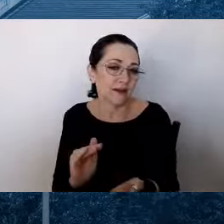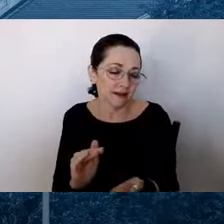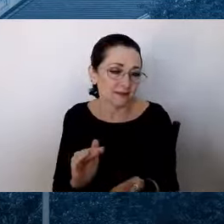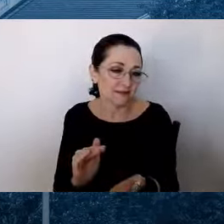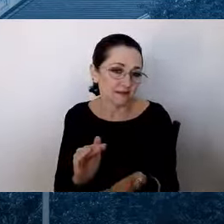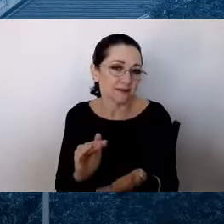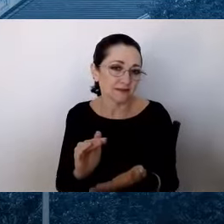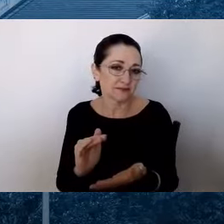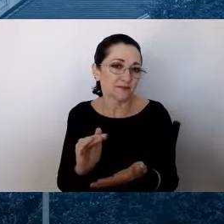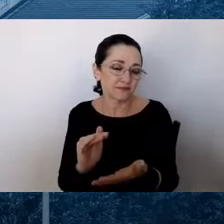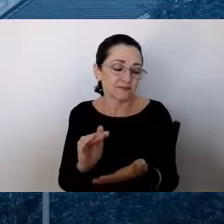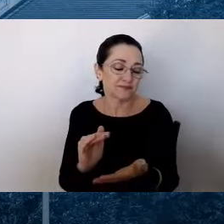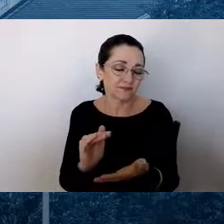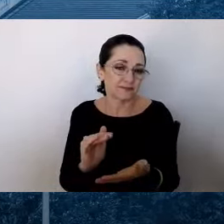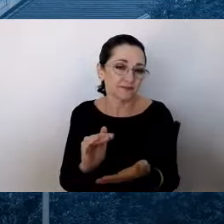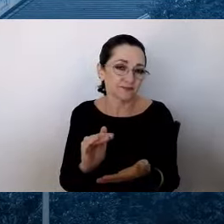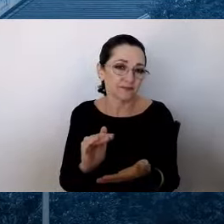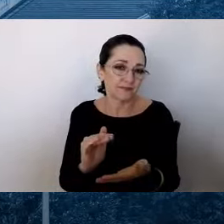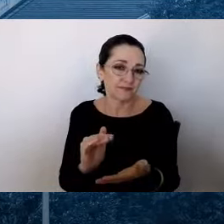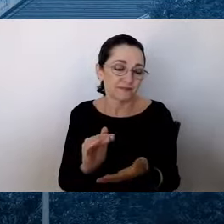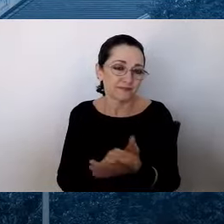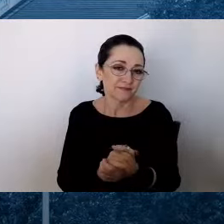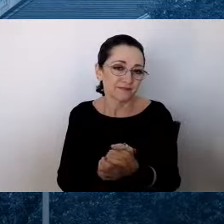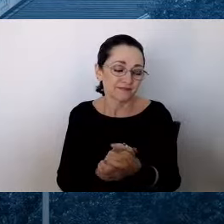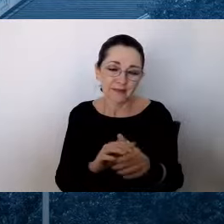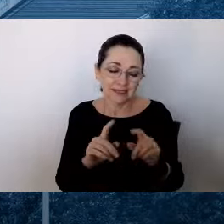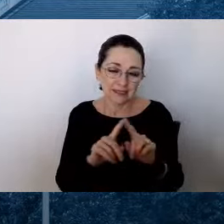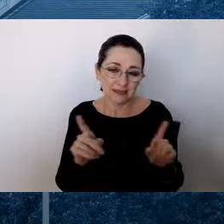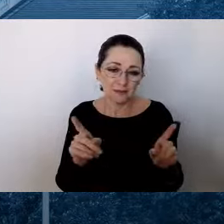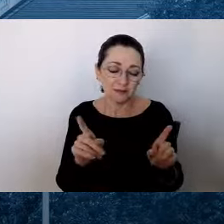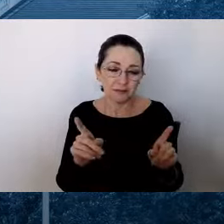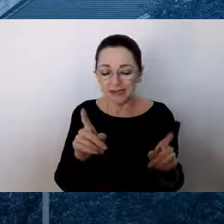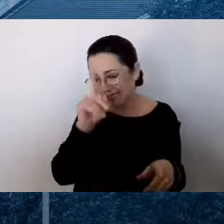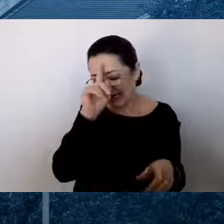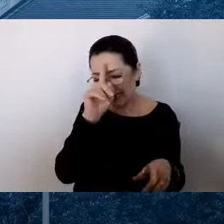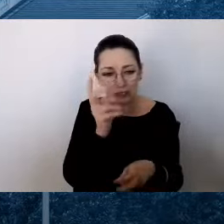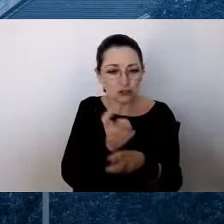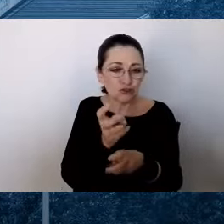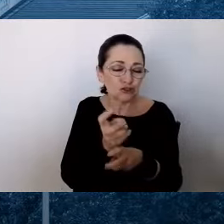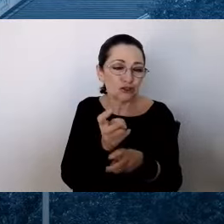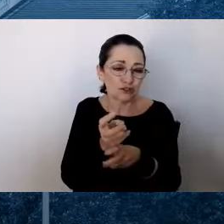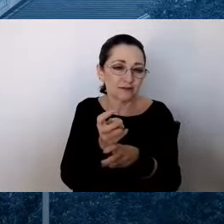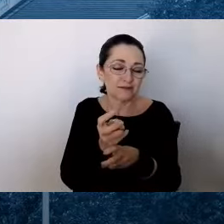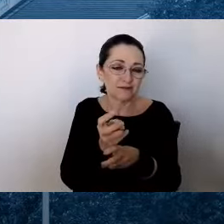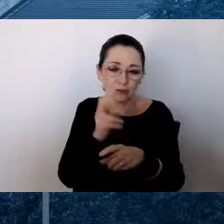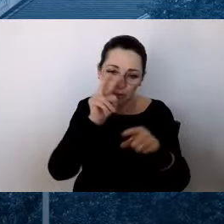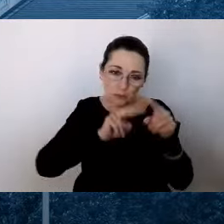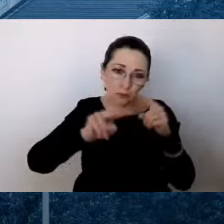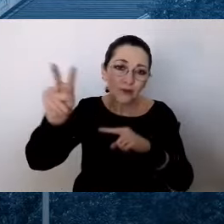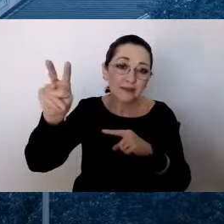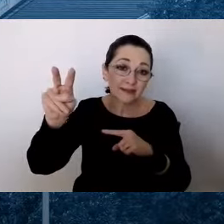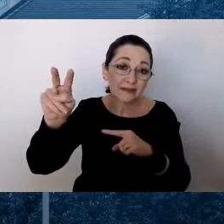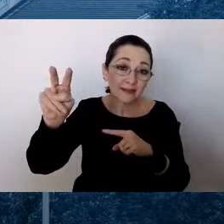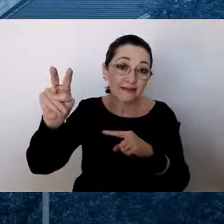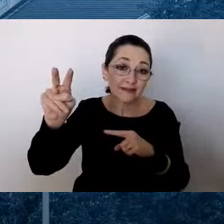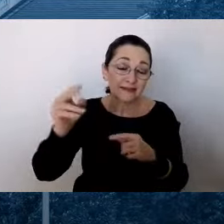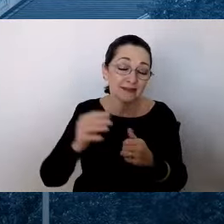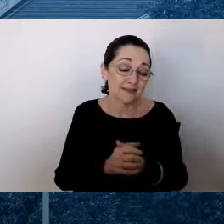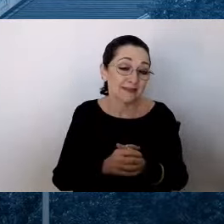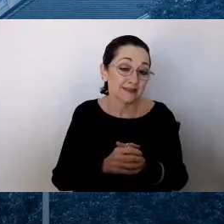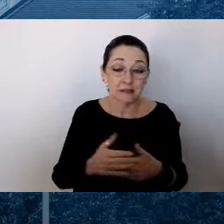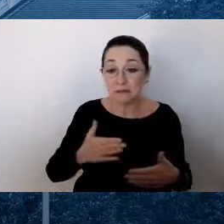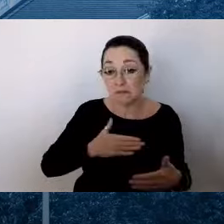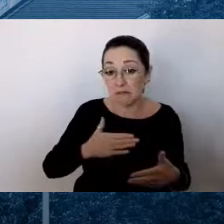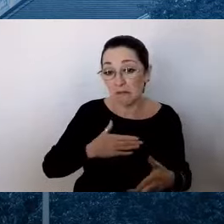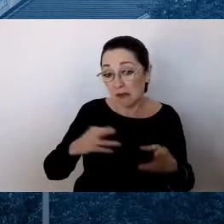continue to head down, but I think it's hard to predict. I can tell you what I'd like to